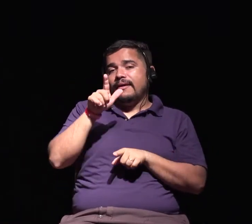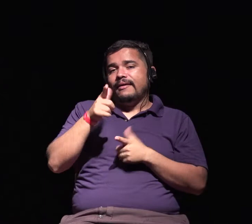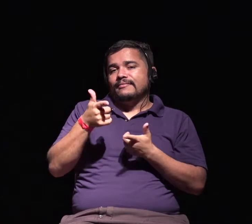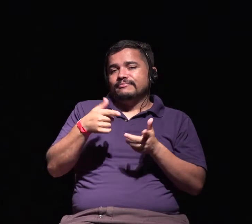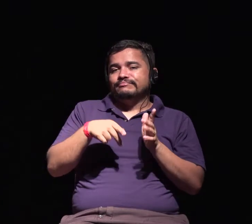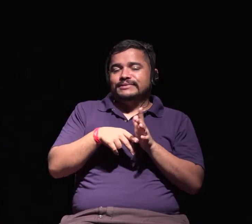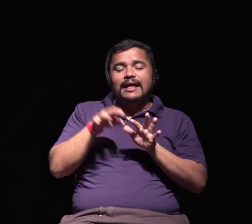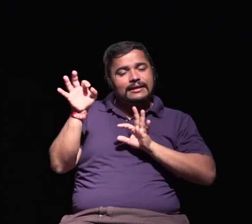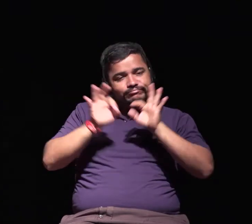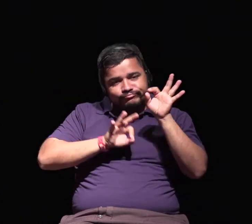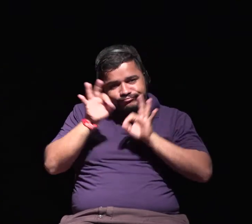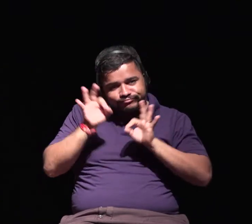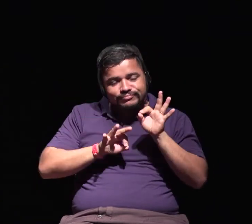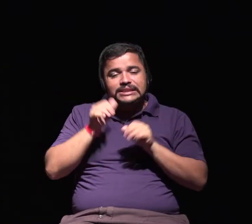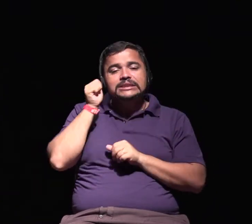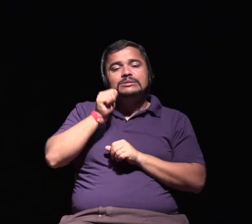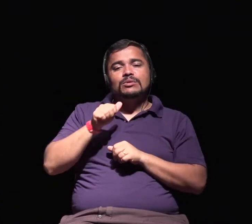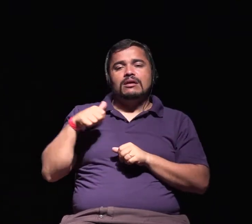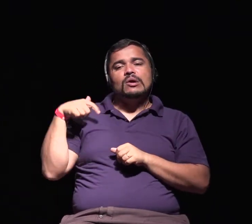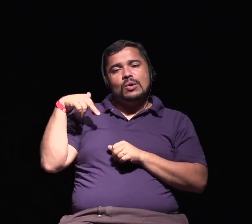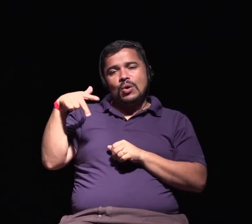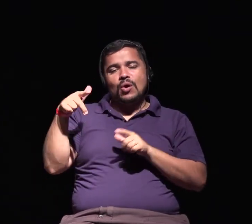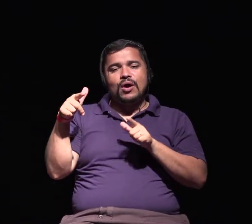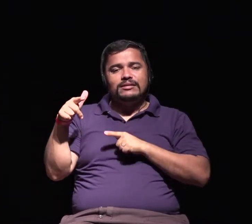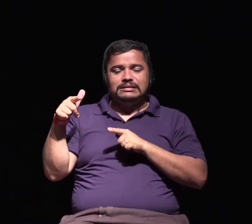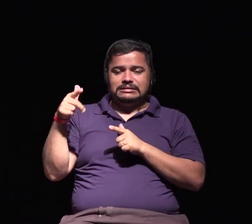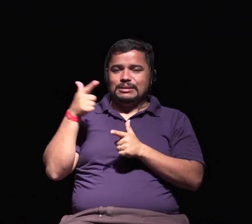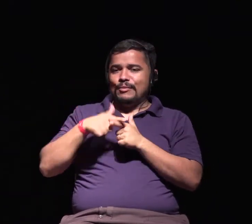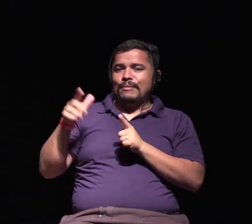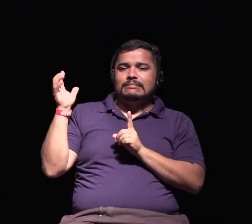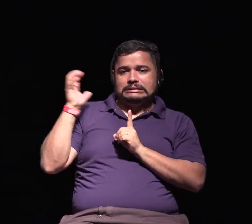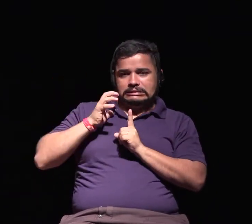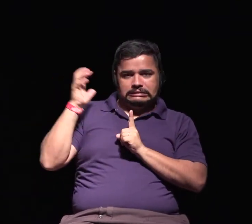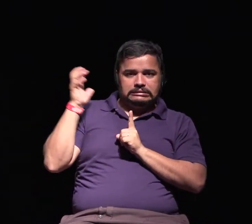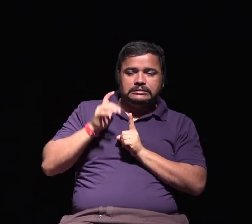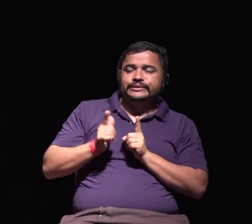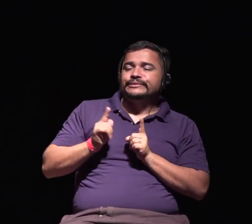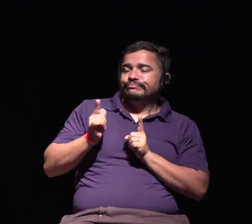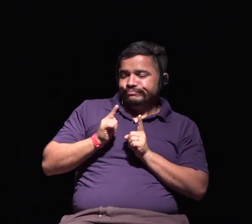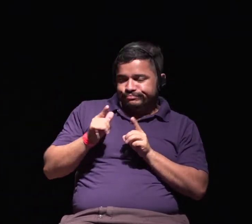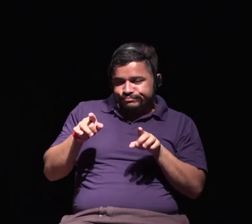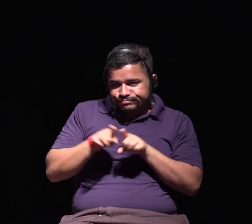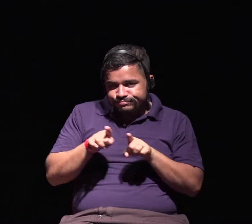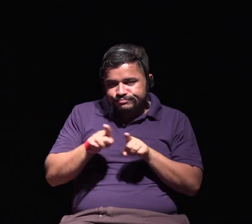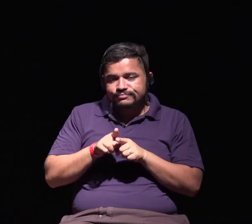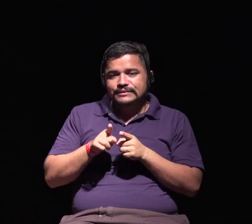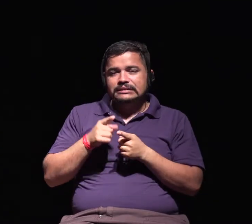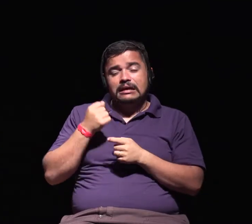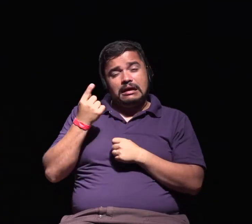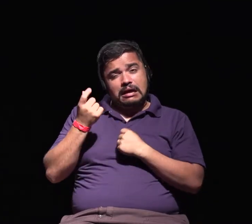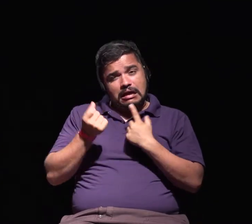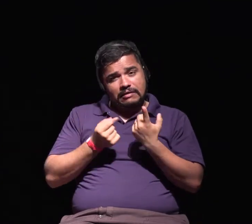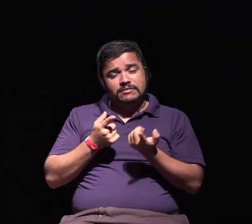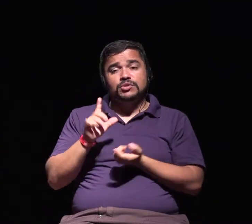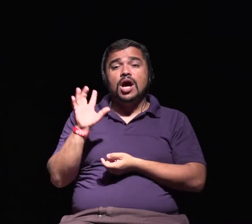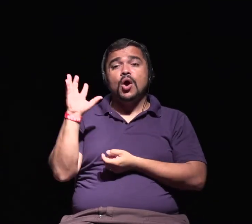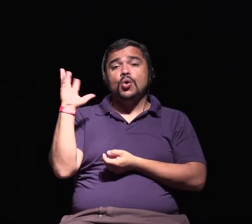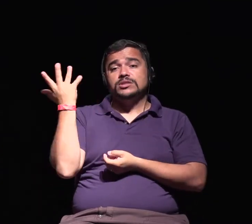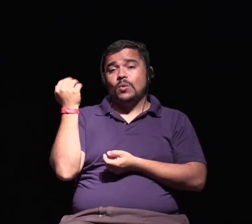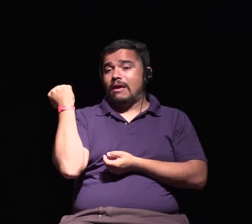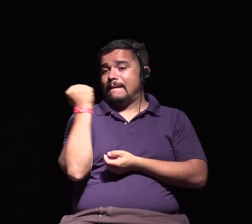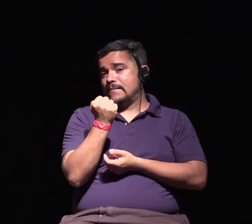all races face harassment and sometimes death when they lace up their shoes and take to the streets, spawning hashtags and